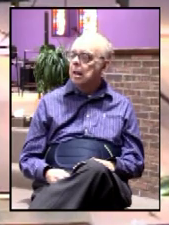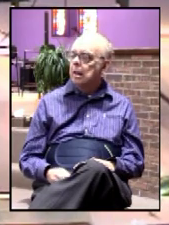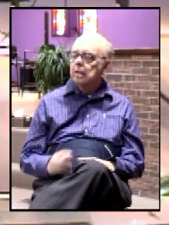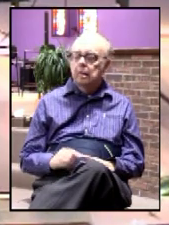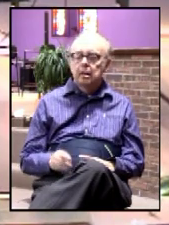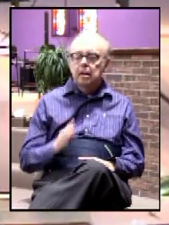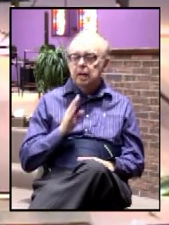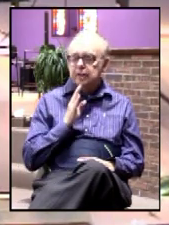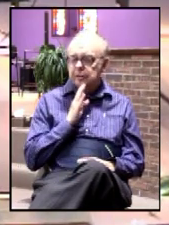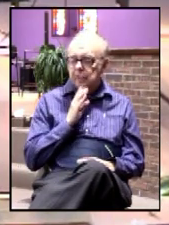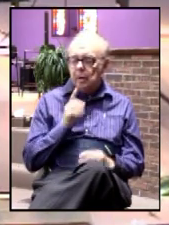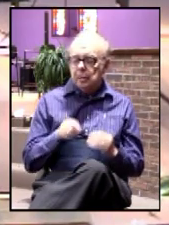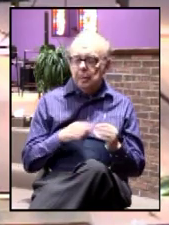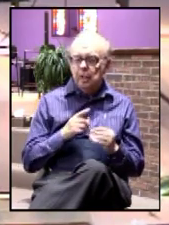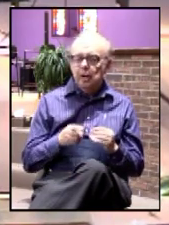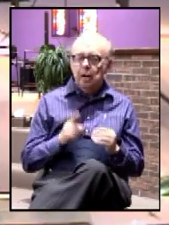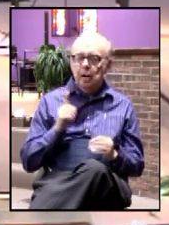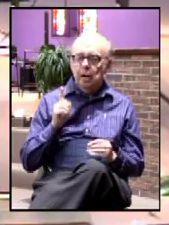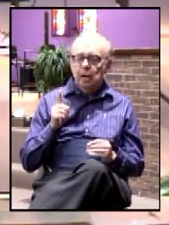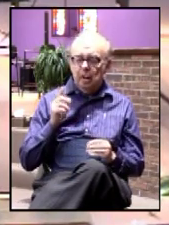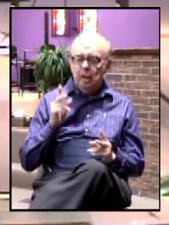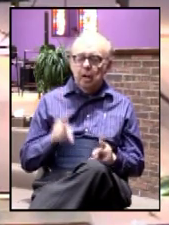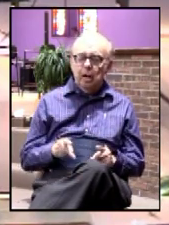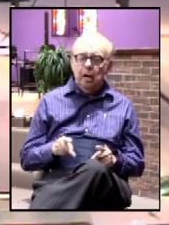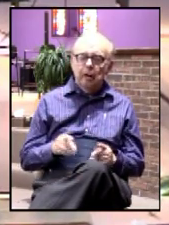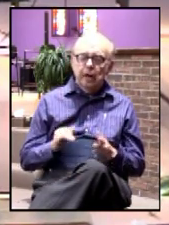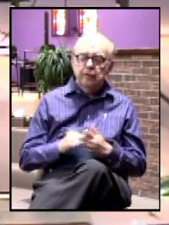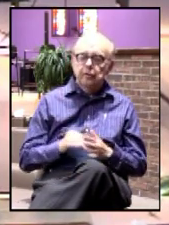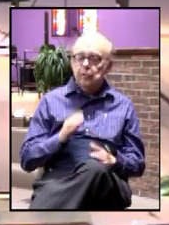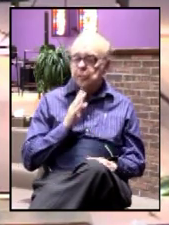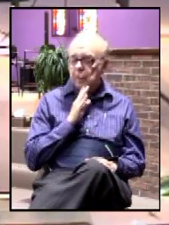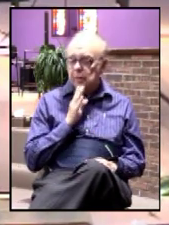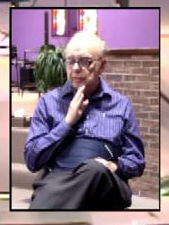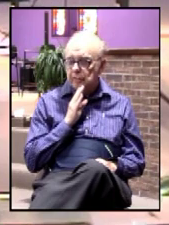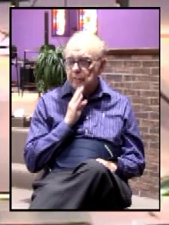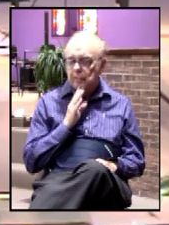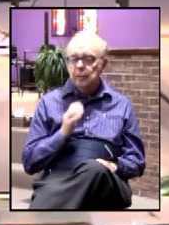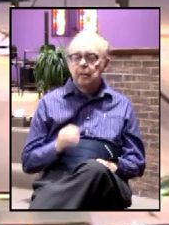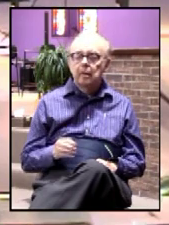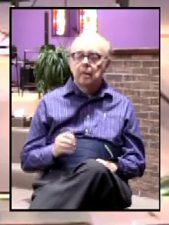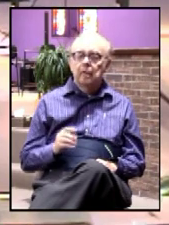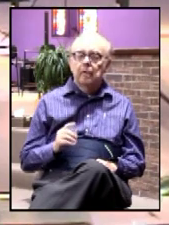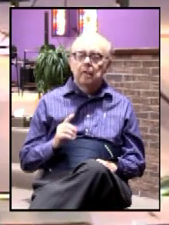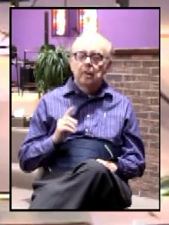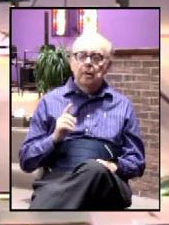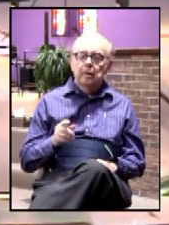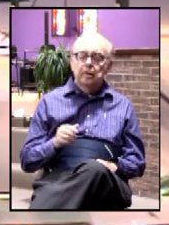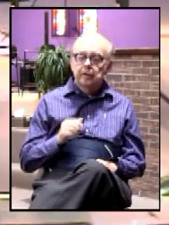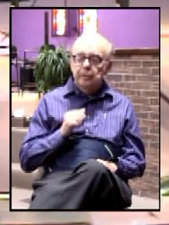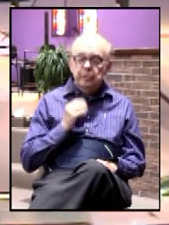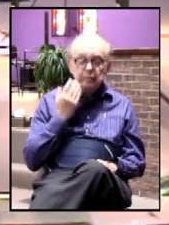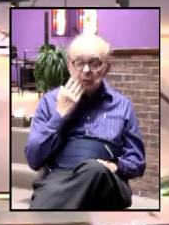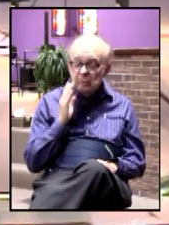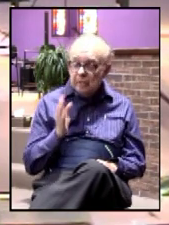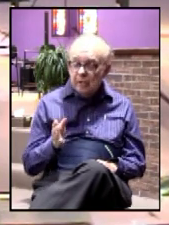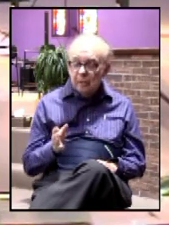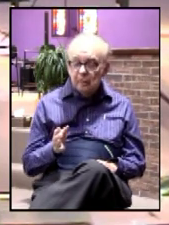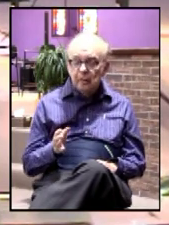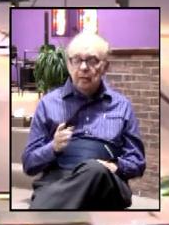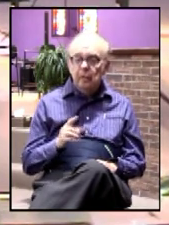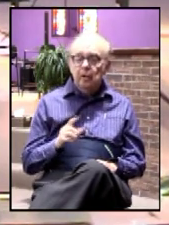But let's talk about the one person that you talked to that you weren't even aware